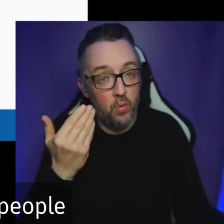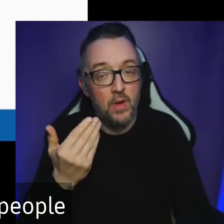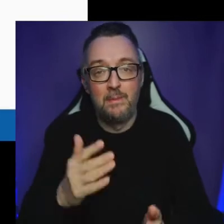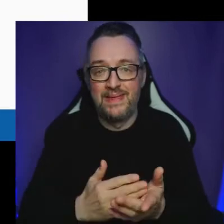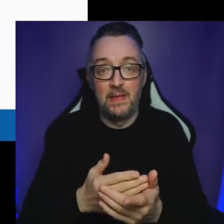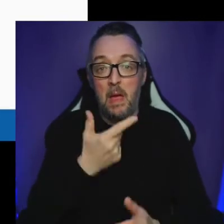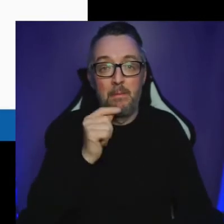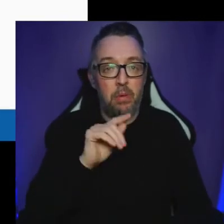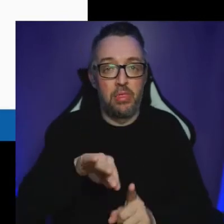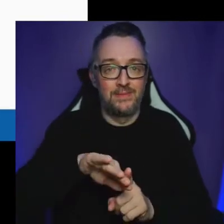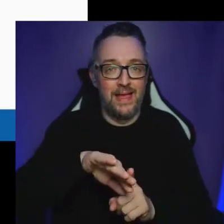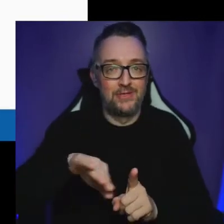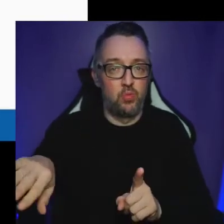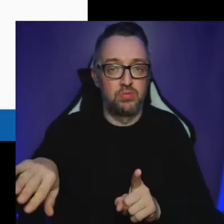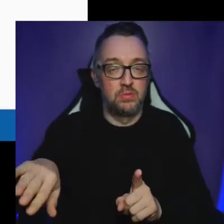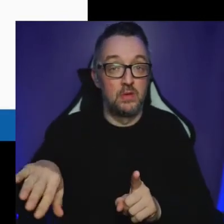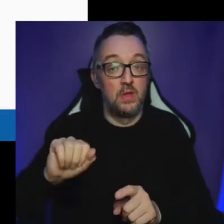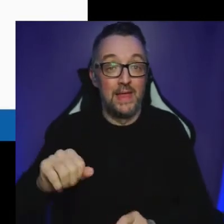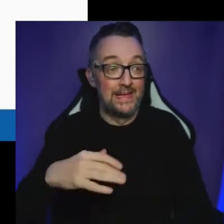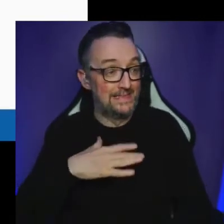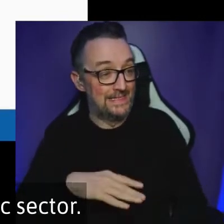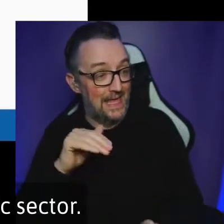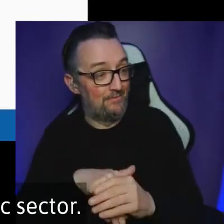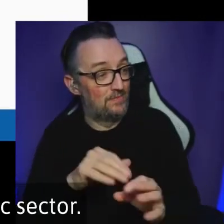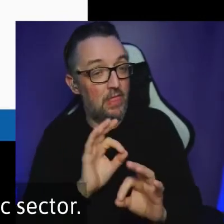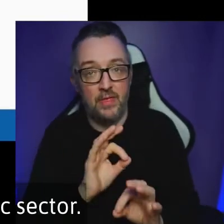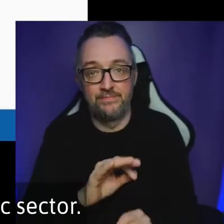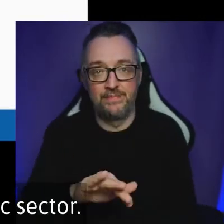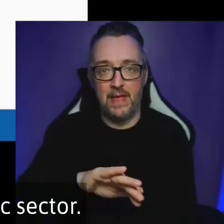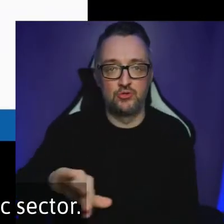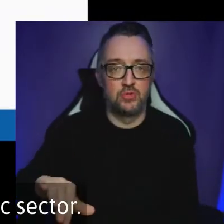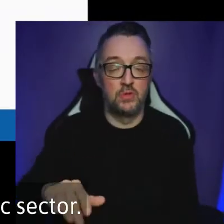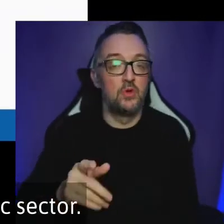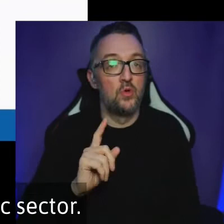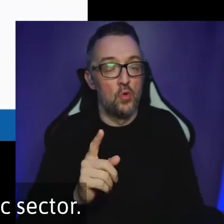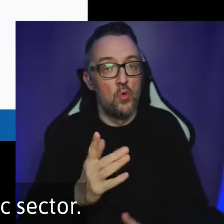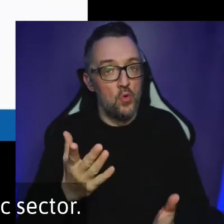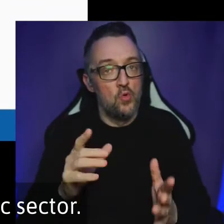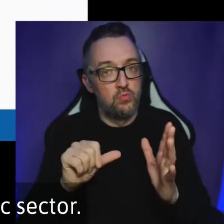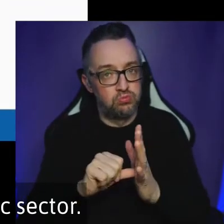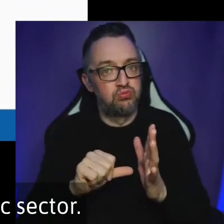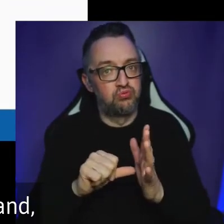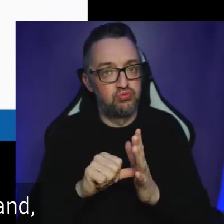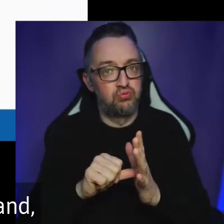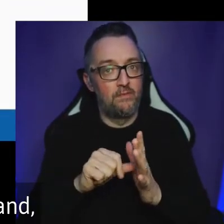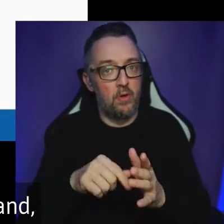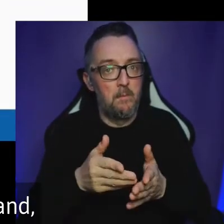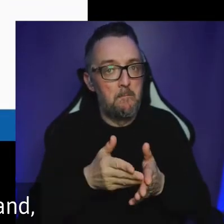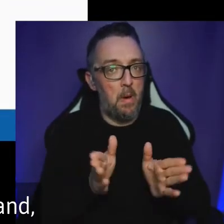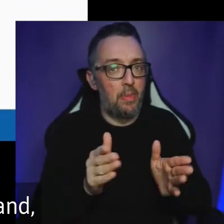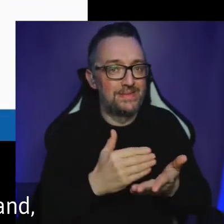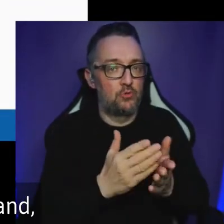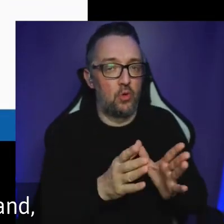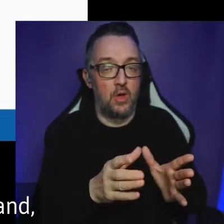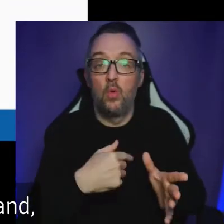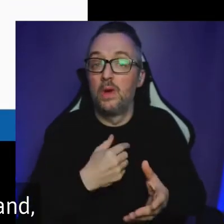excluding people if their needs are not included in the design. Now that's really, really problematic for the public sector. We are providing services